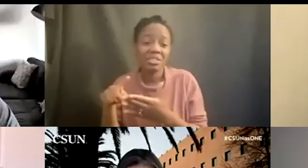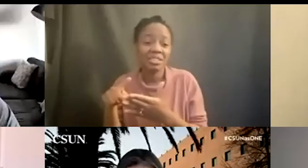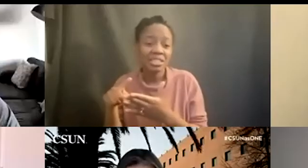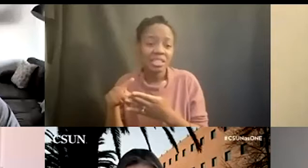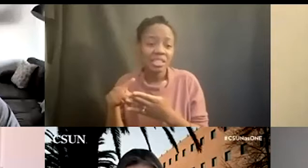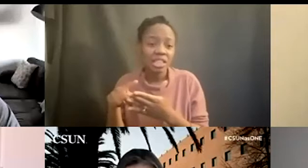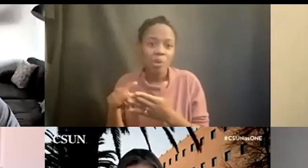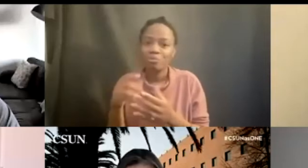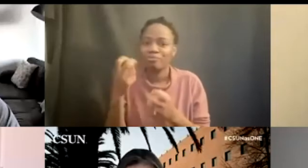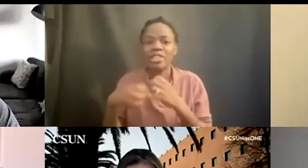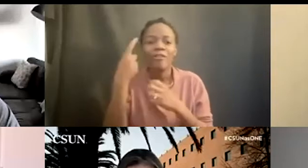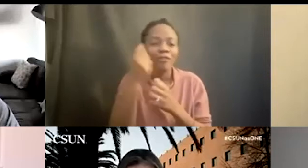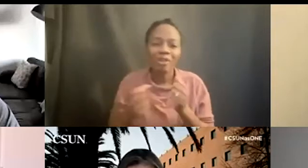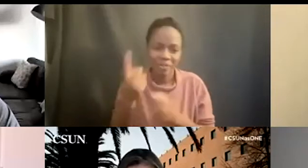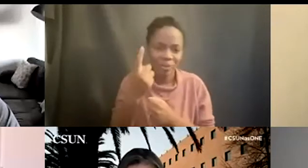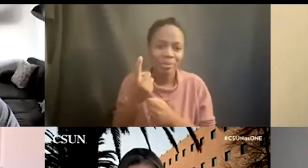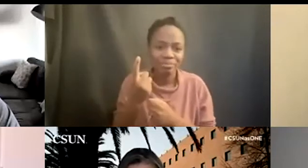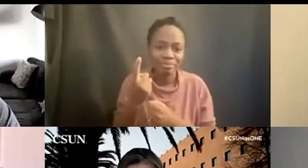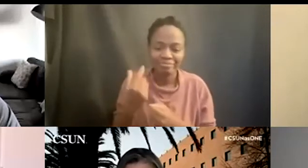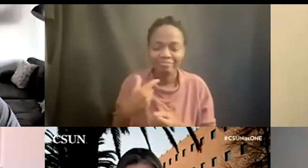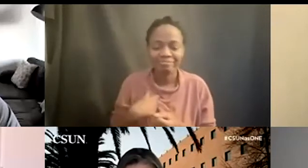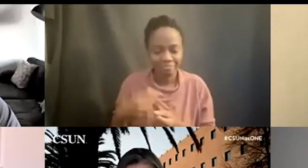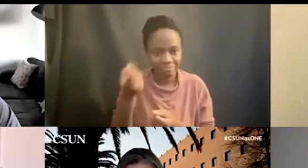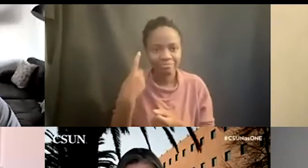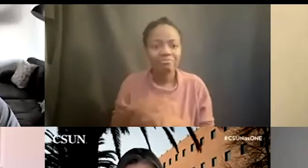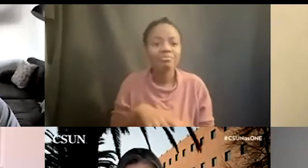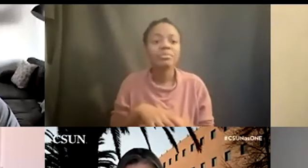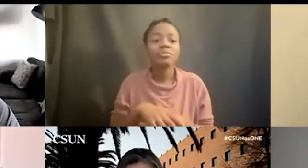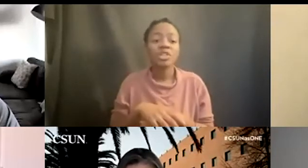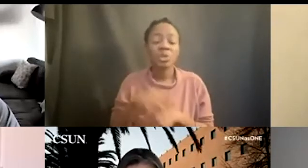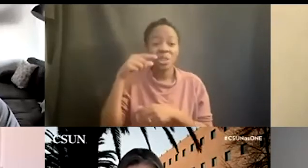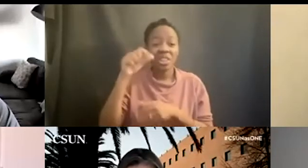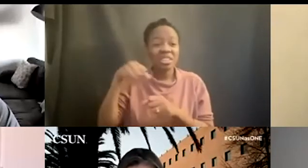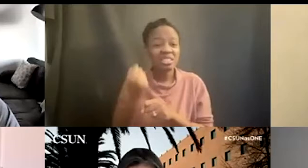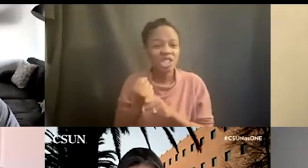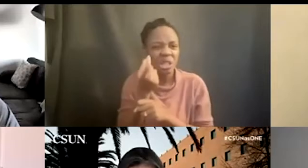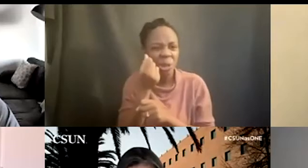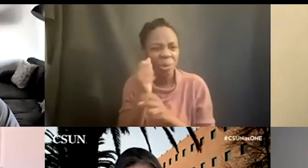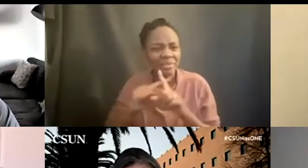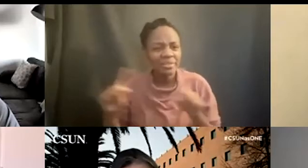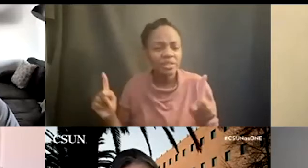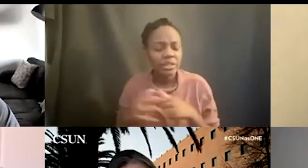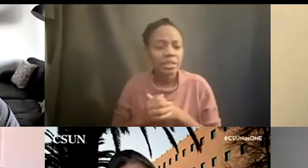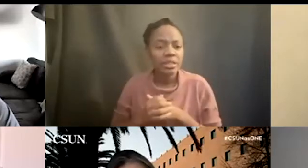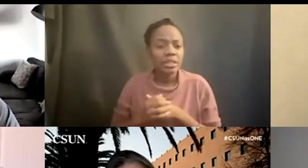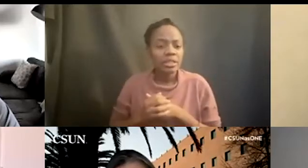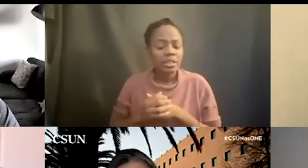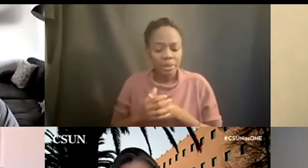It was tough for everybody, you know? So this year has been a little bit different, you know,